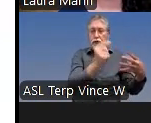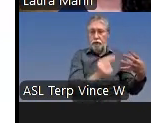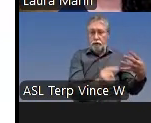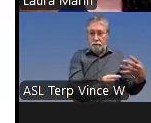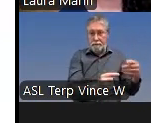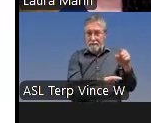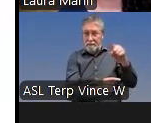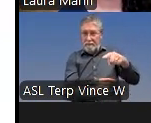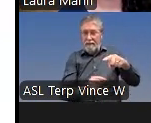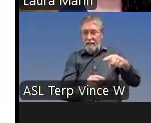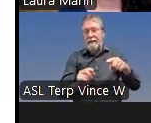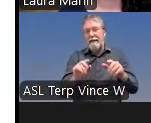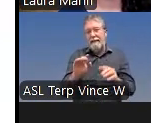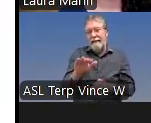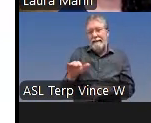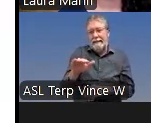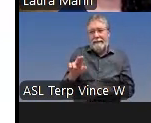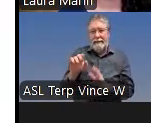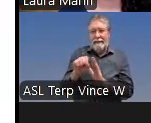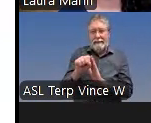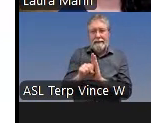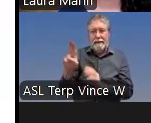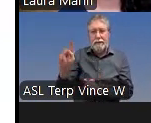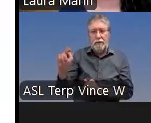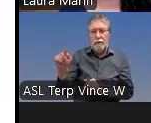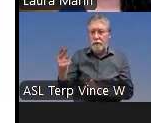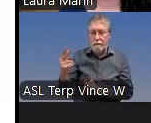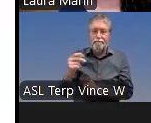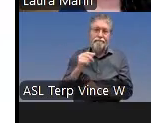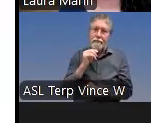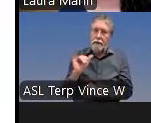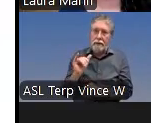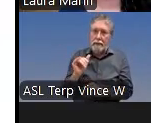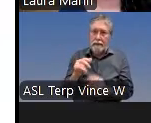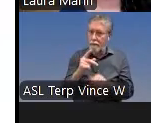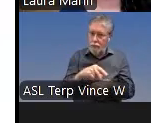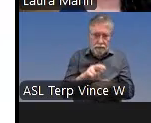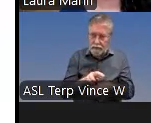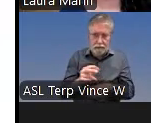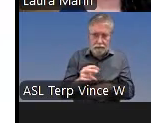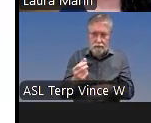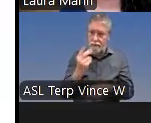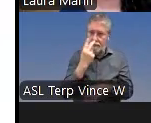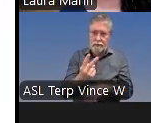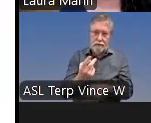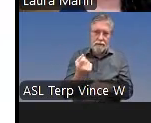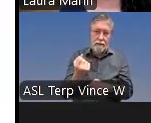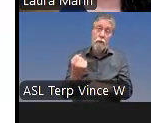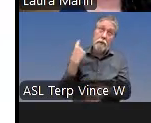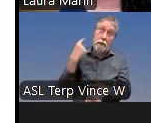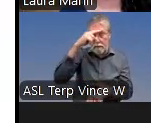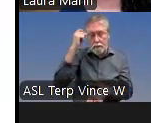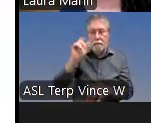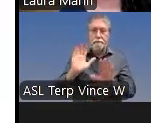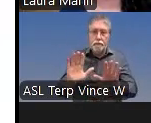in Utah, certainly not something like what you'd see or we saw last summer in Puerto Rico. The